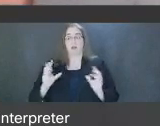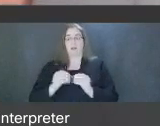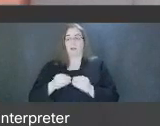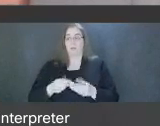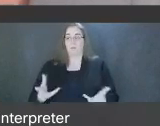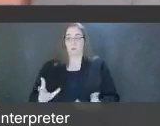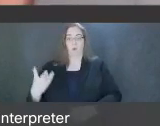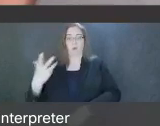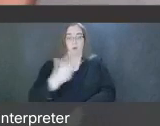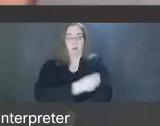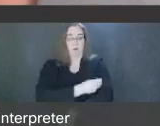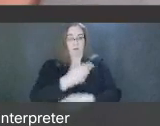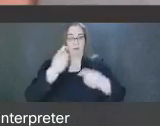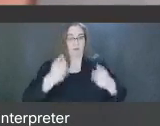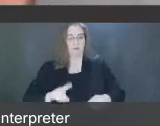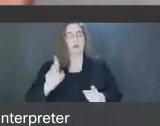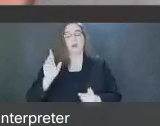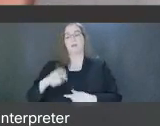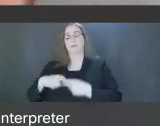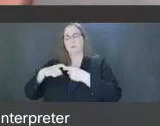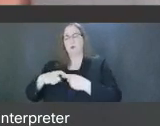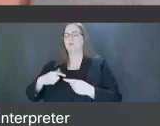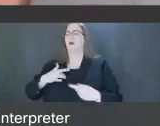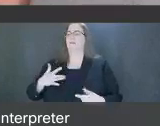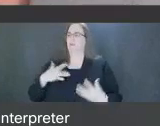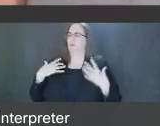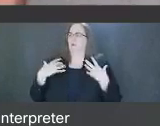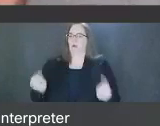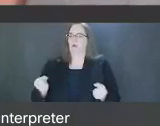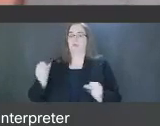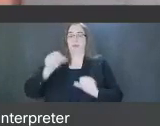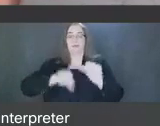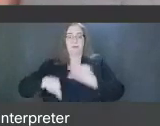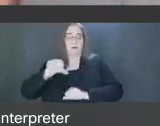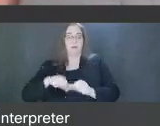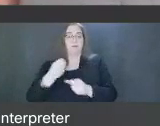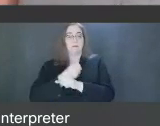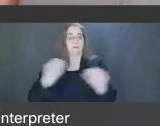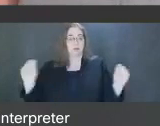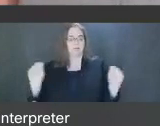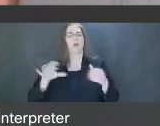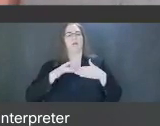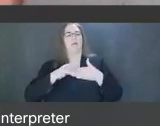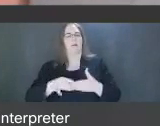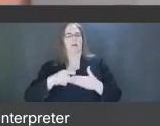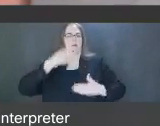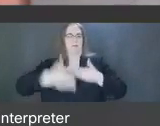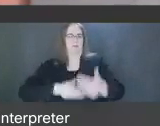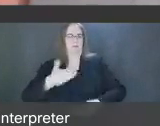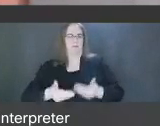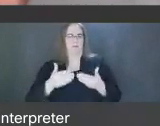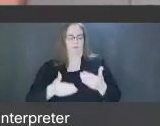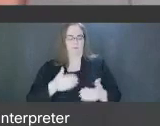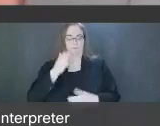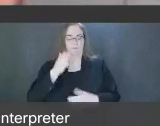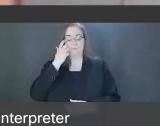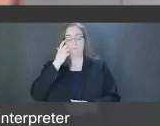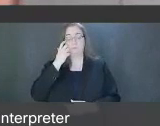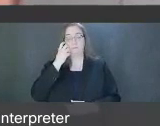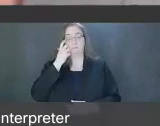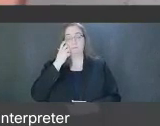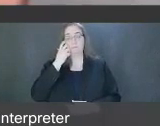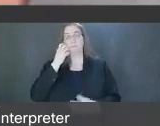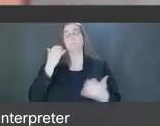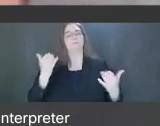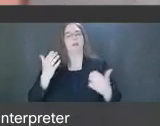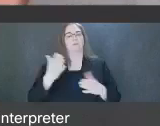arms, and this pause gives me confidence that science and safety are guiding this process. Now